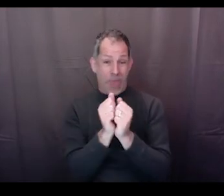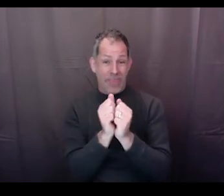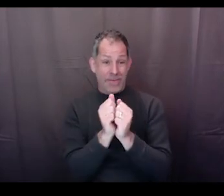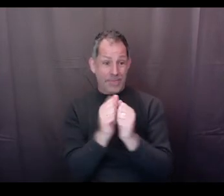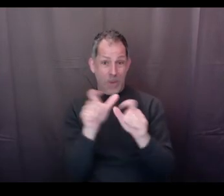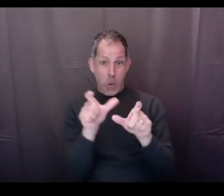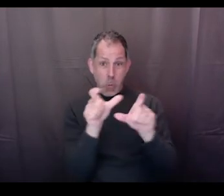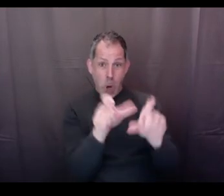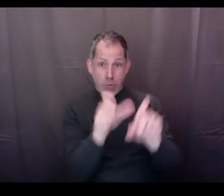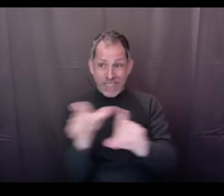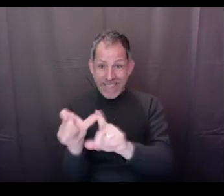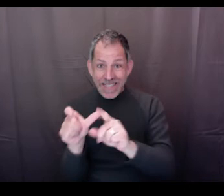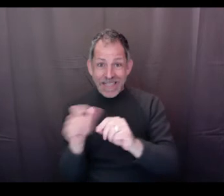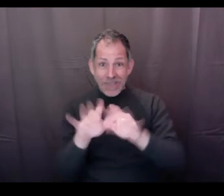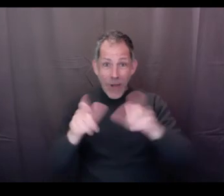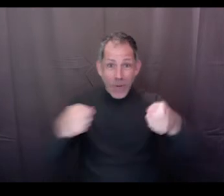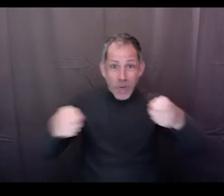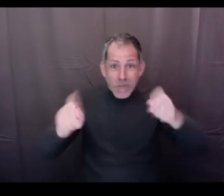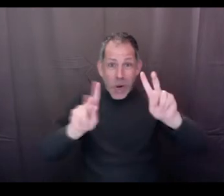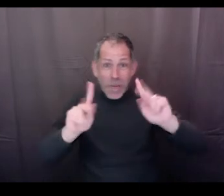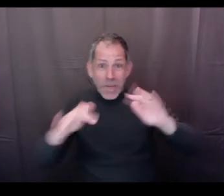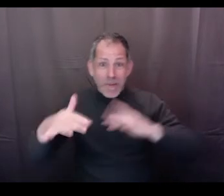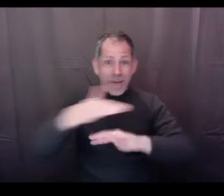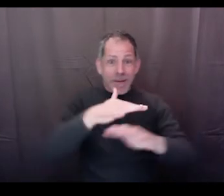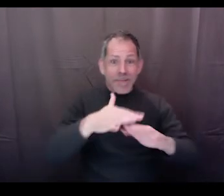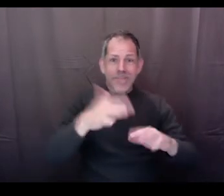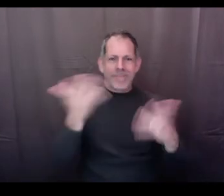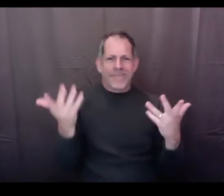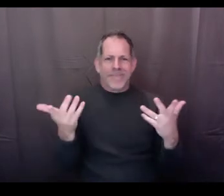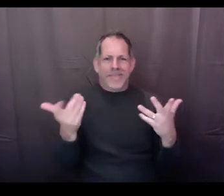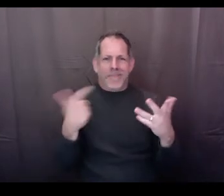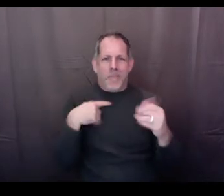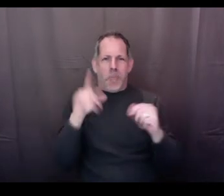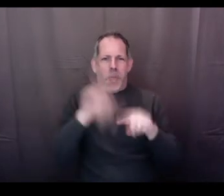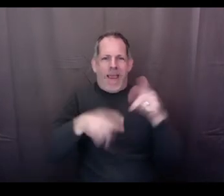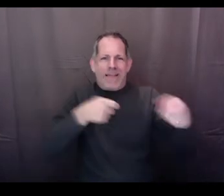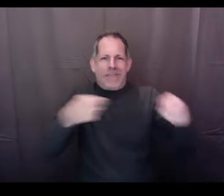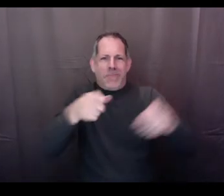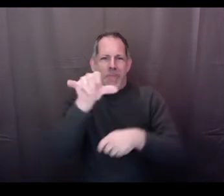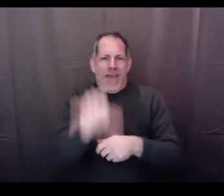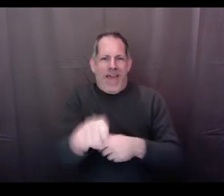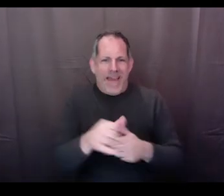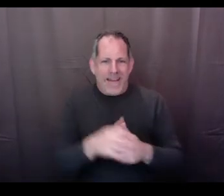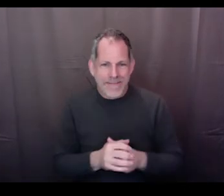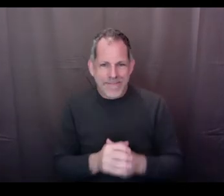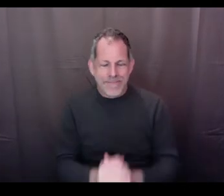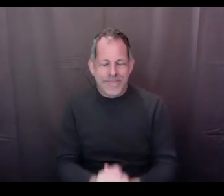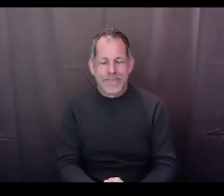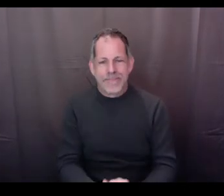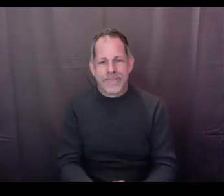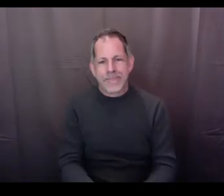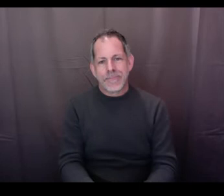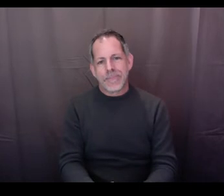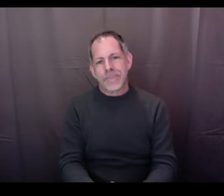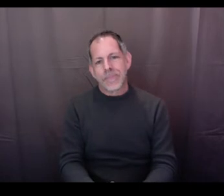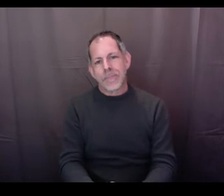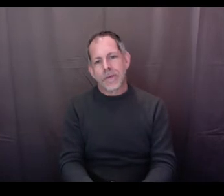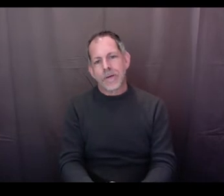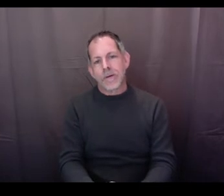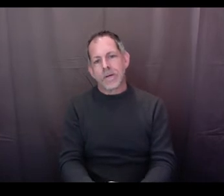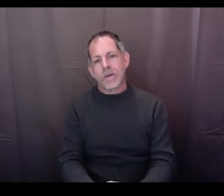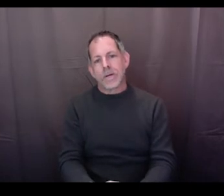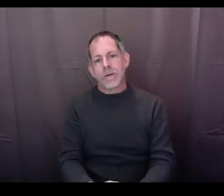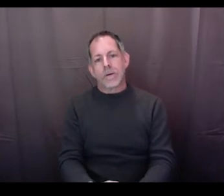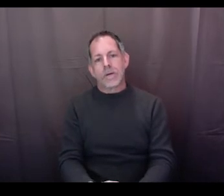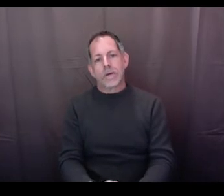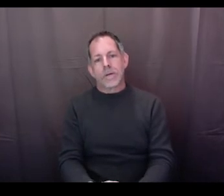control right now. And that's why we're so dependent on self-isolation, self-quarantine, and these other matters, because there's nothing we can give anyone